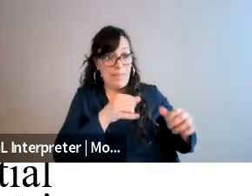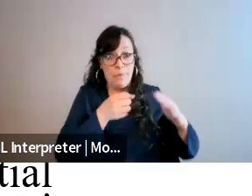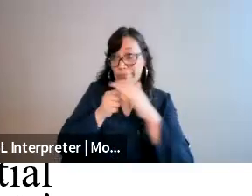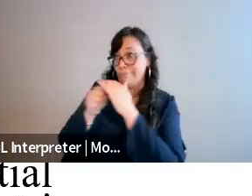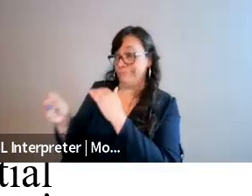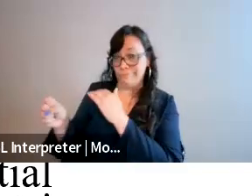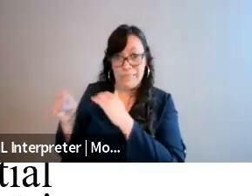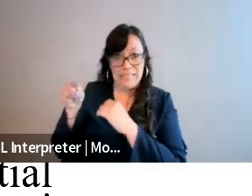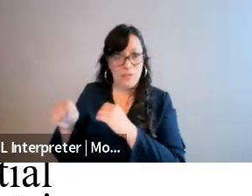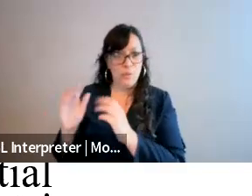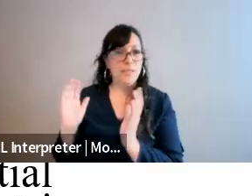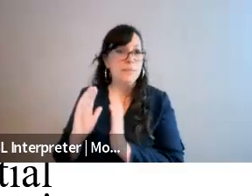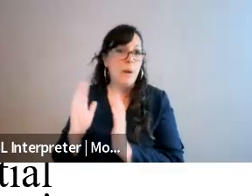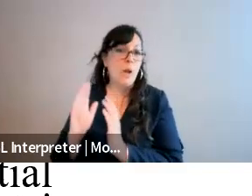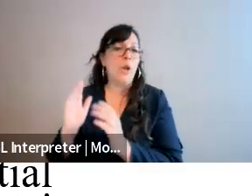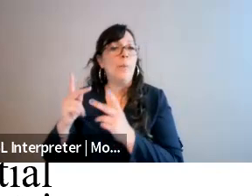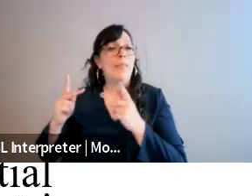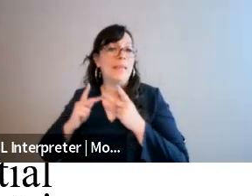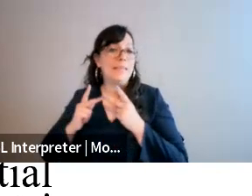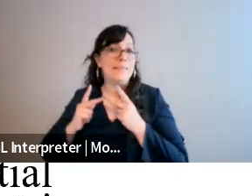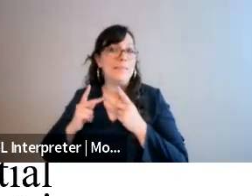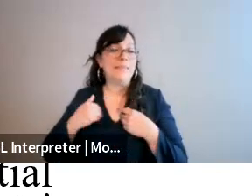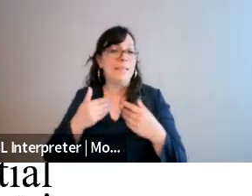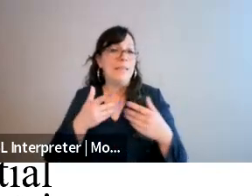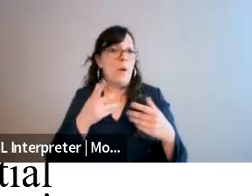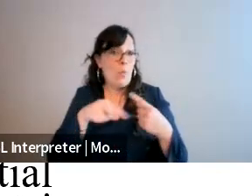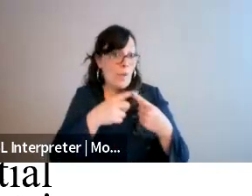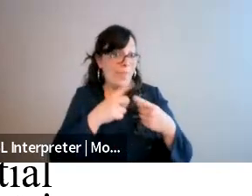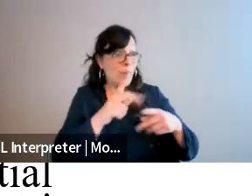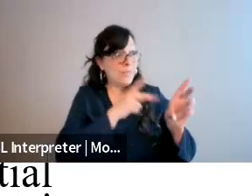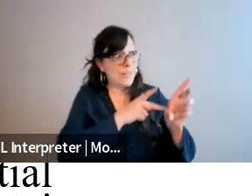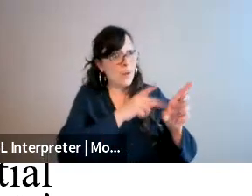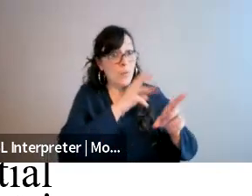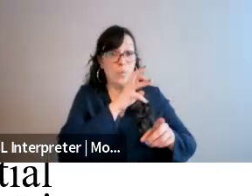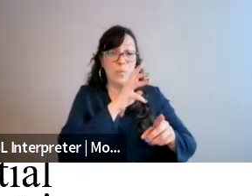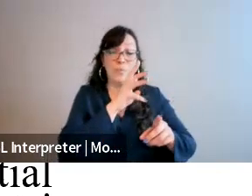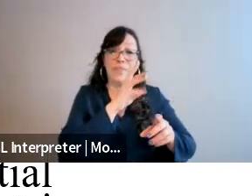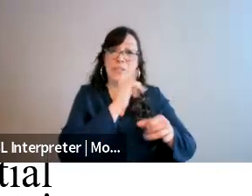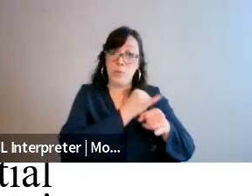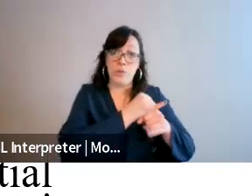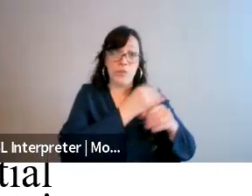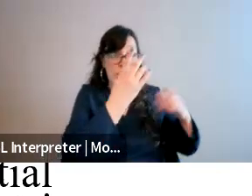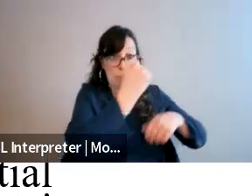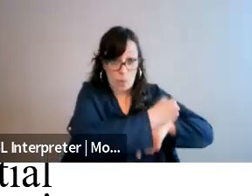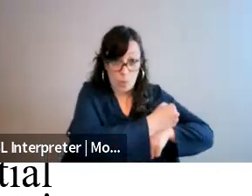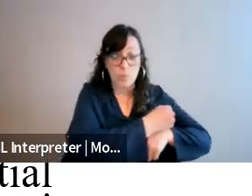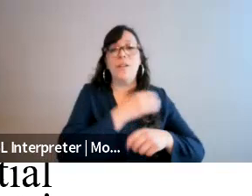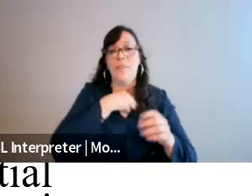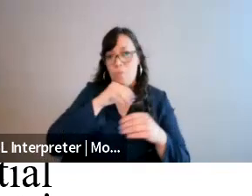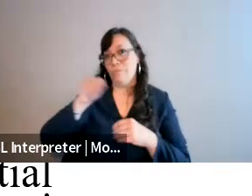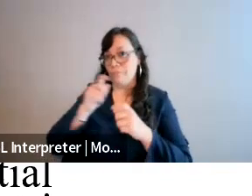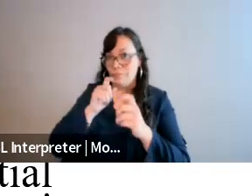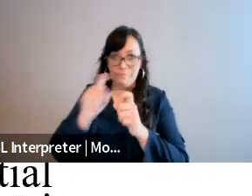these smaller facilities and institutions today. And I'll show you some data in a moment about that. So very